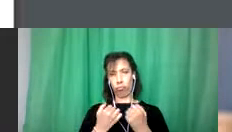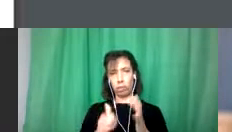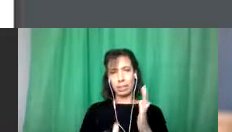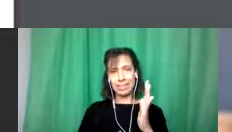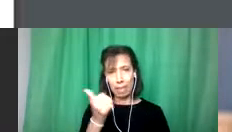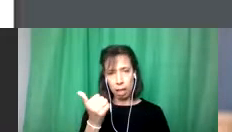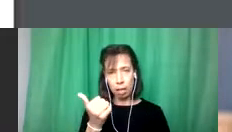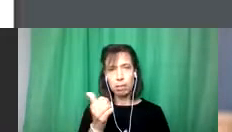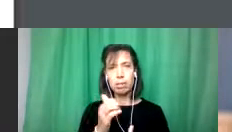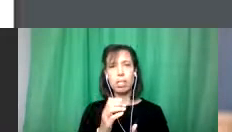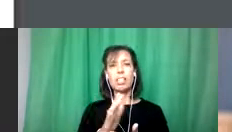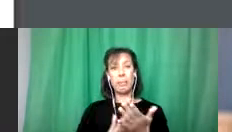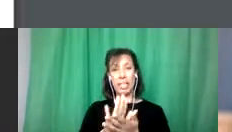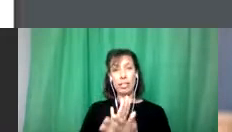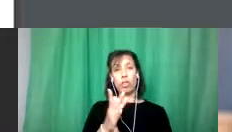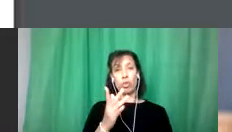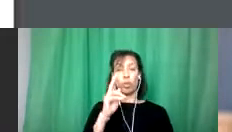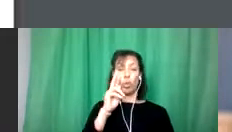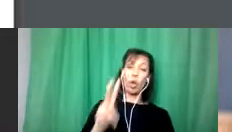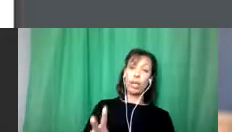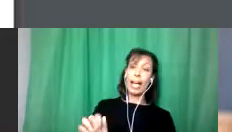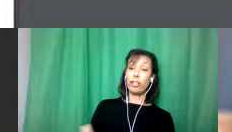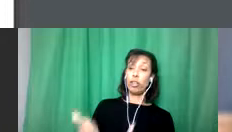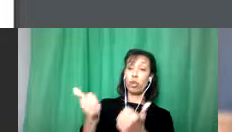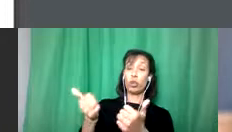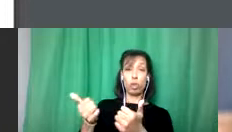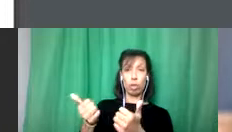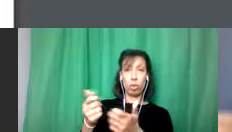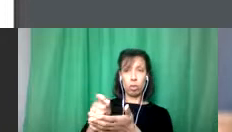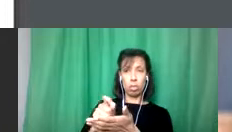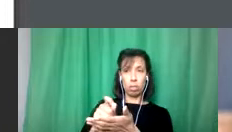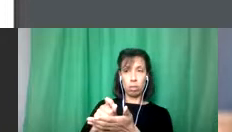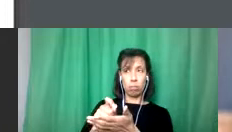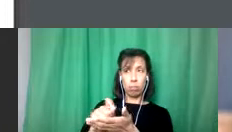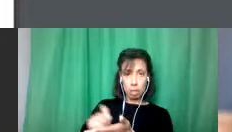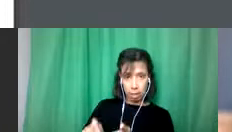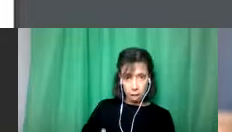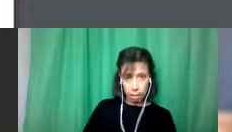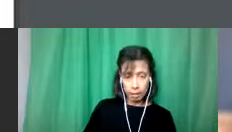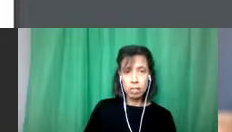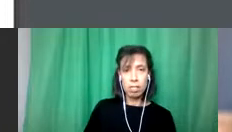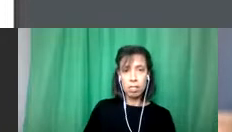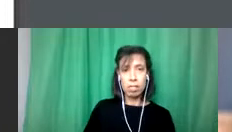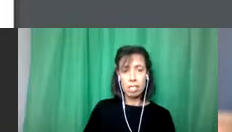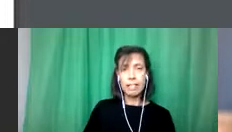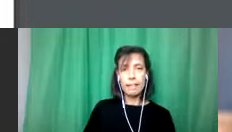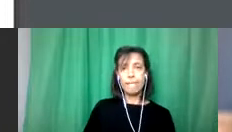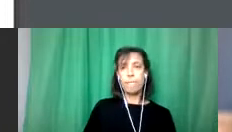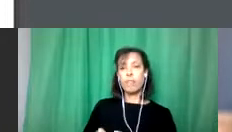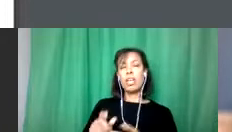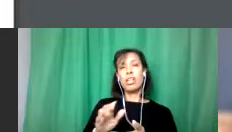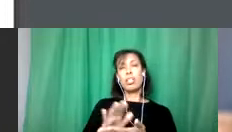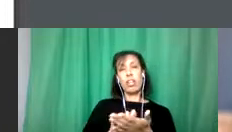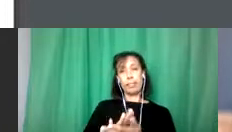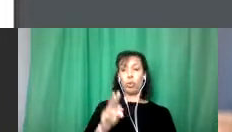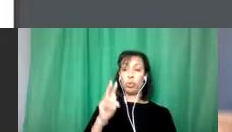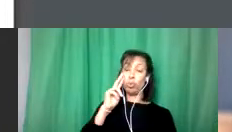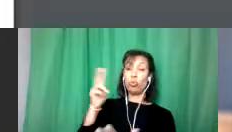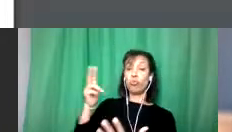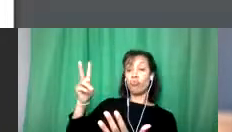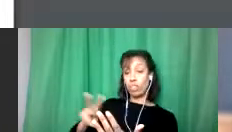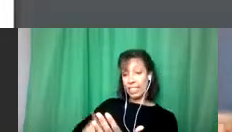good assignments, I want you to start to think, okay, there's an example of a good assignment. What do I need to do? What do I need to target in